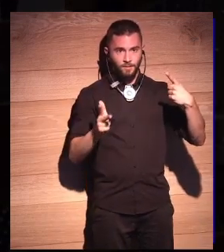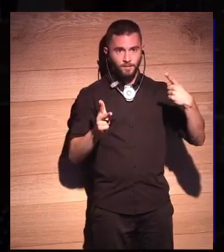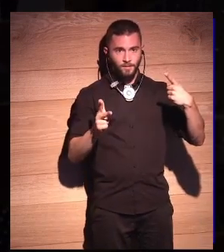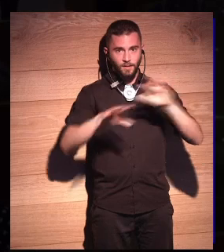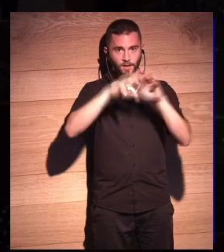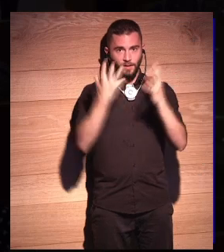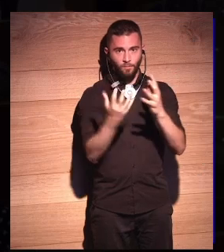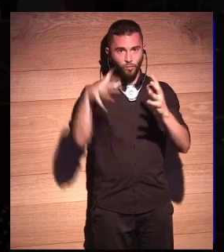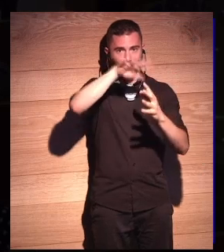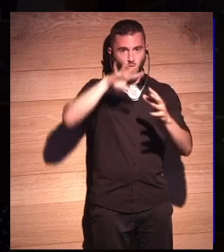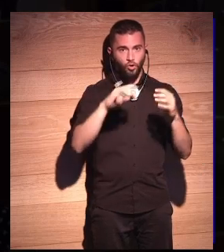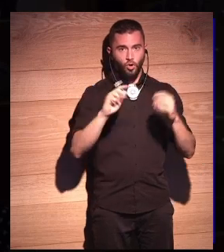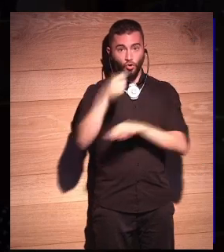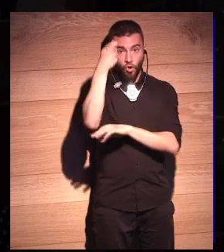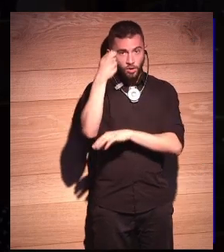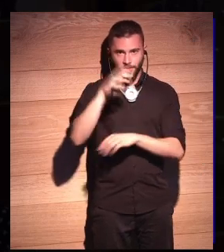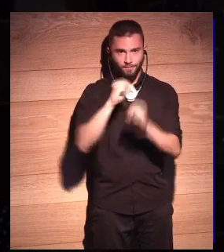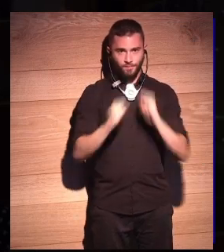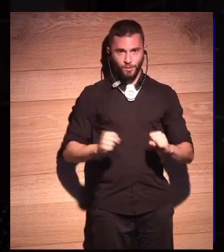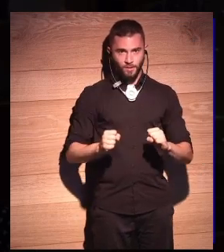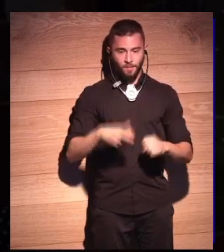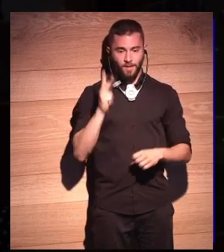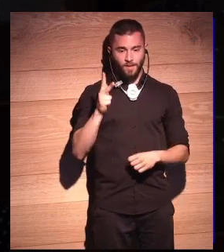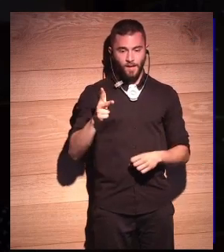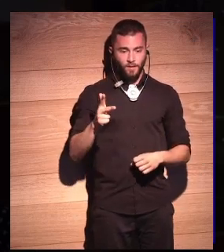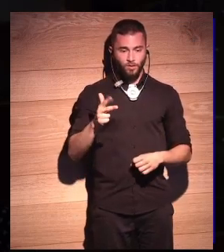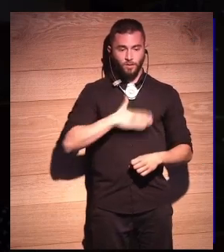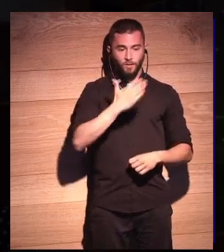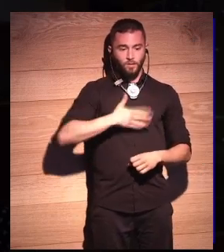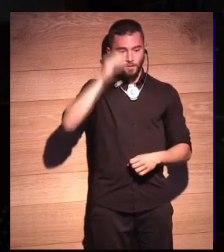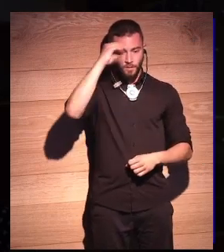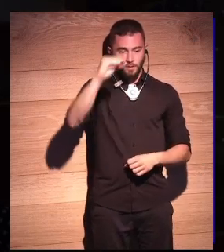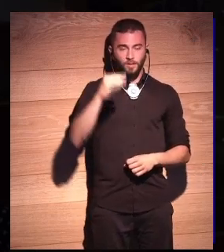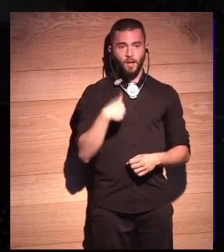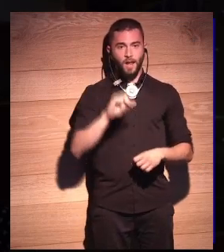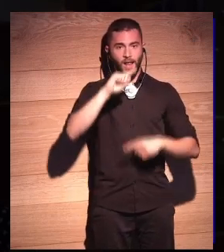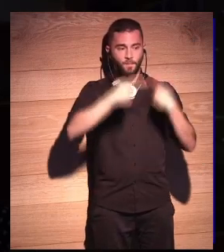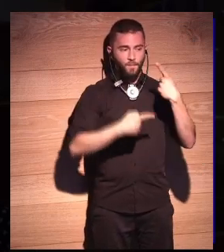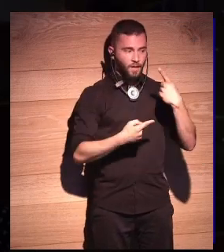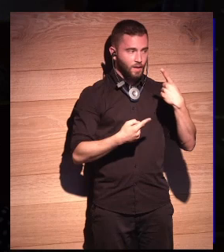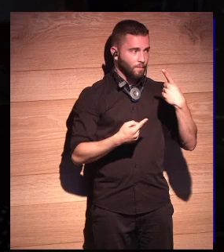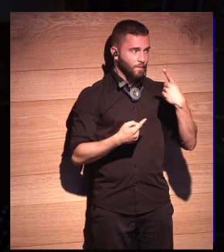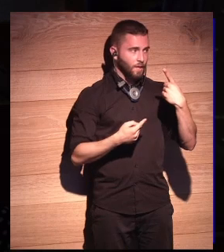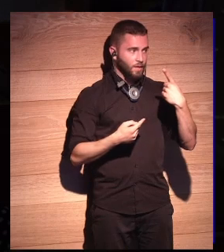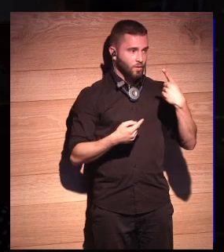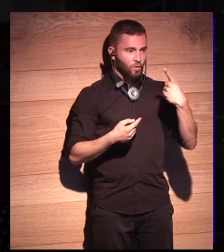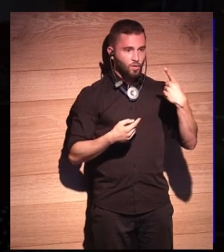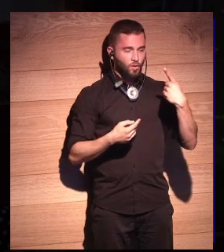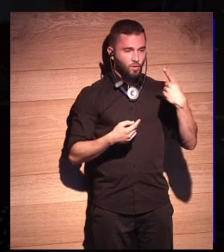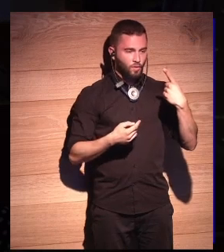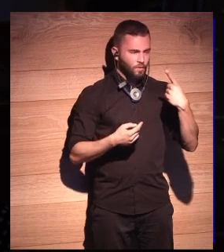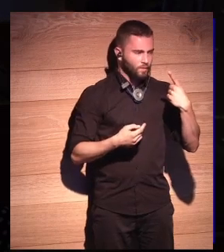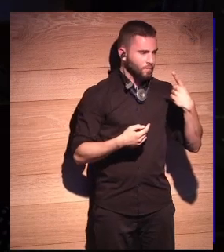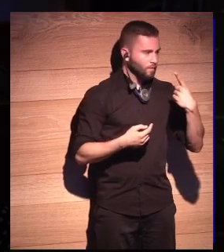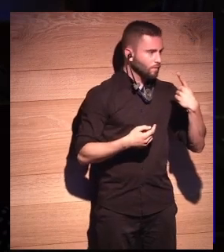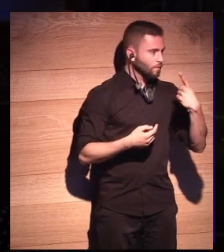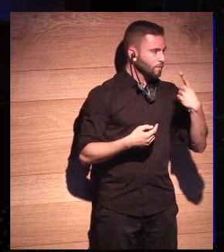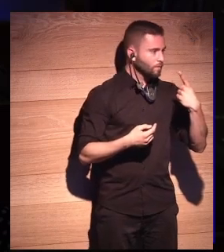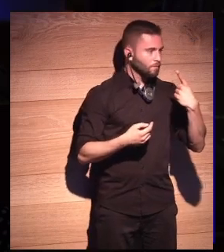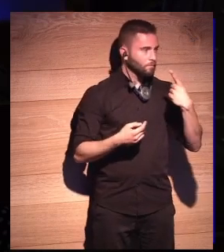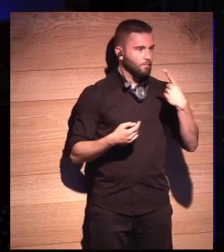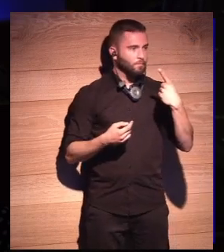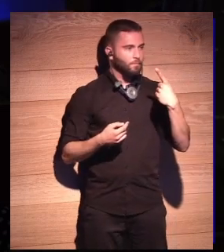to have it at planet level. Second, industrial property rights, the first one is from author, and no one can take that away